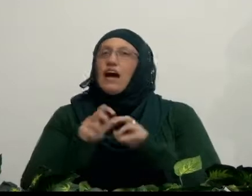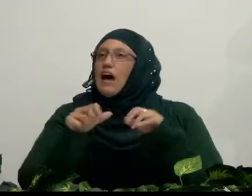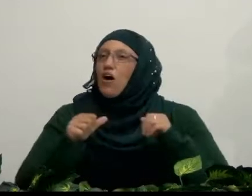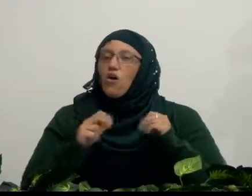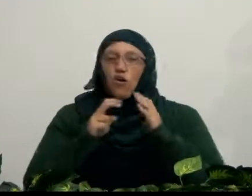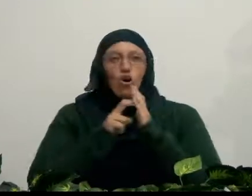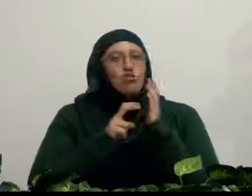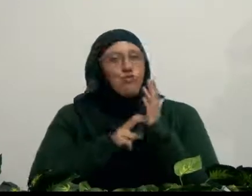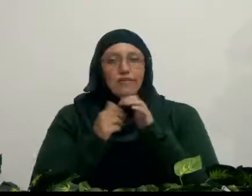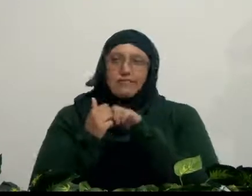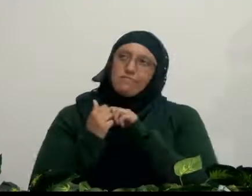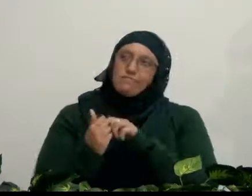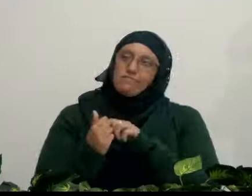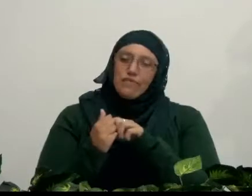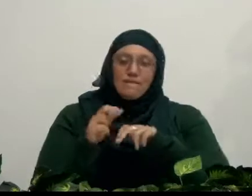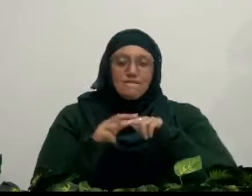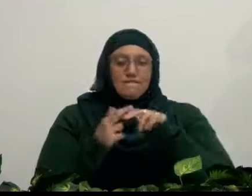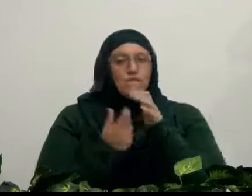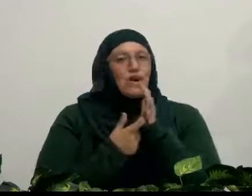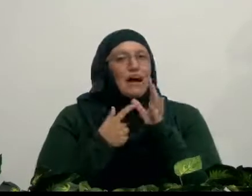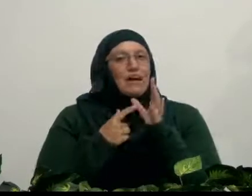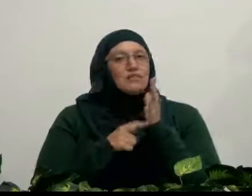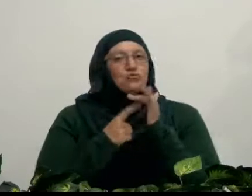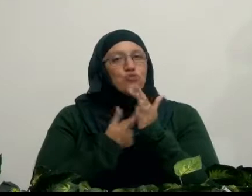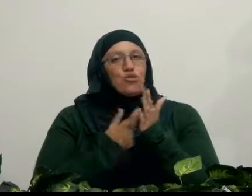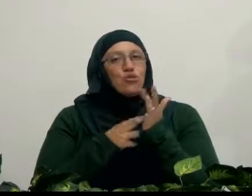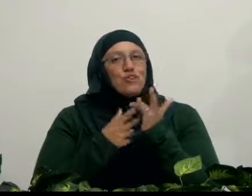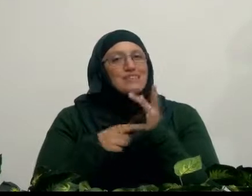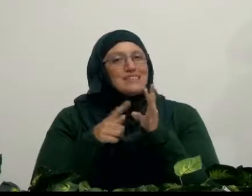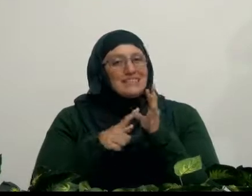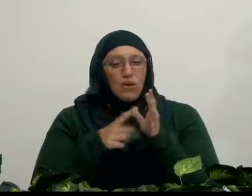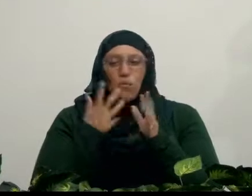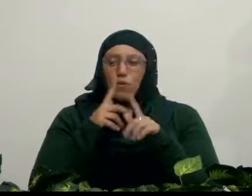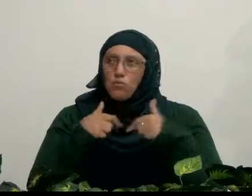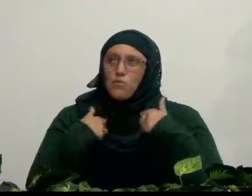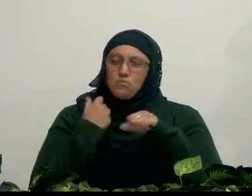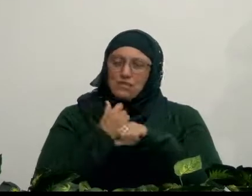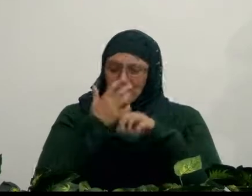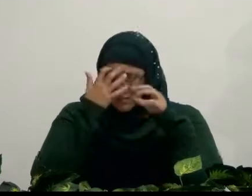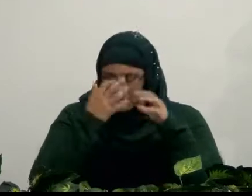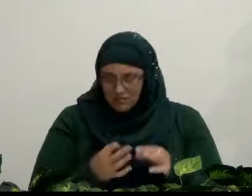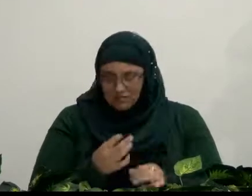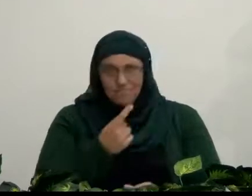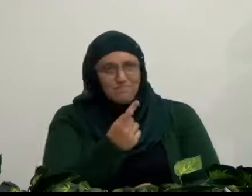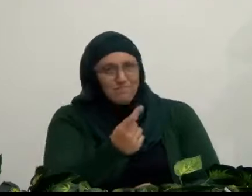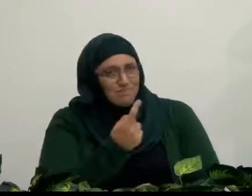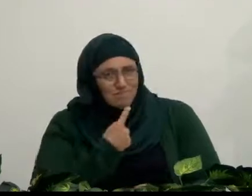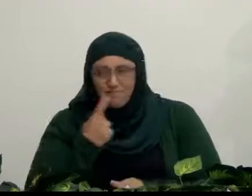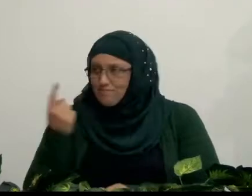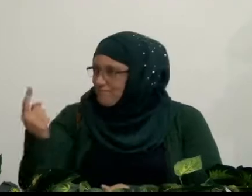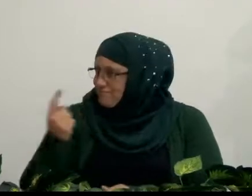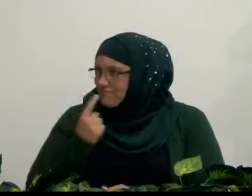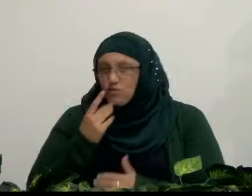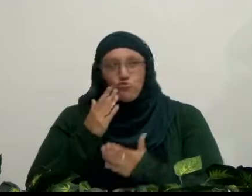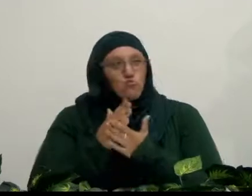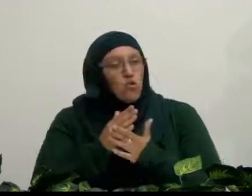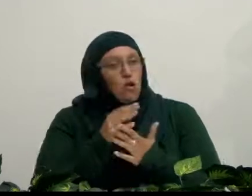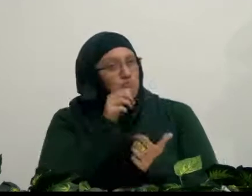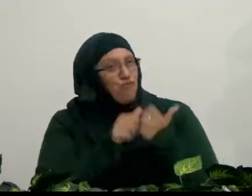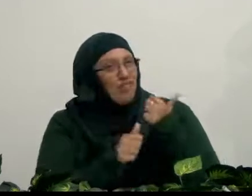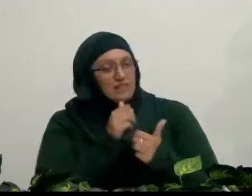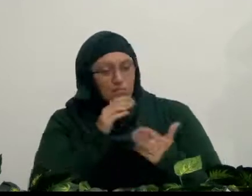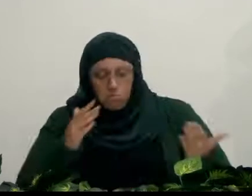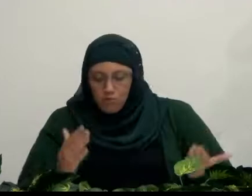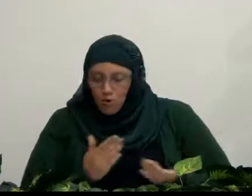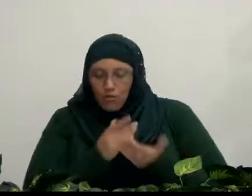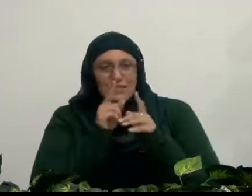what happens is that once we make this contract, inshallah, two individual brothers, although they are not biologically brothers,